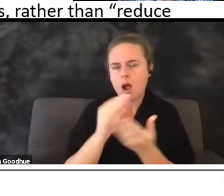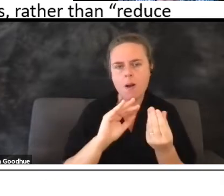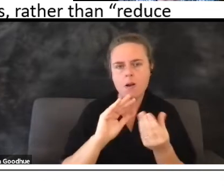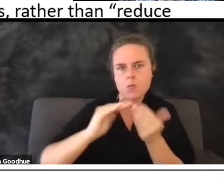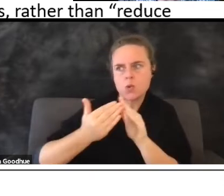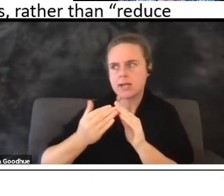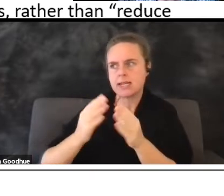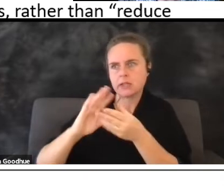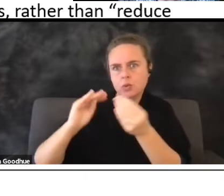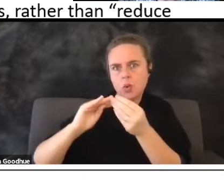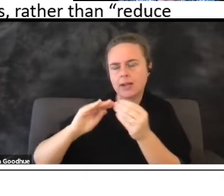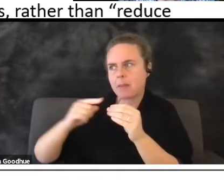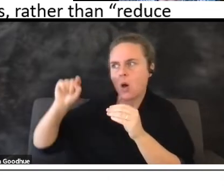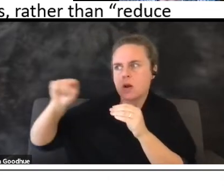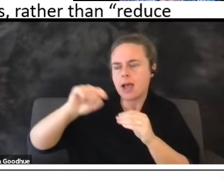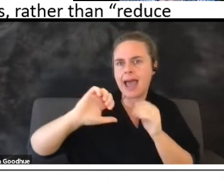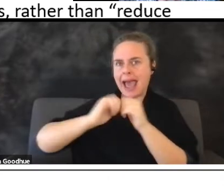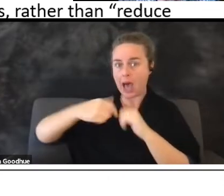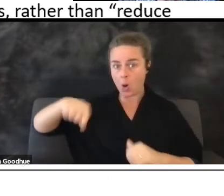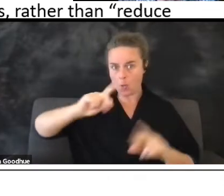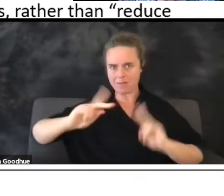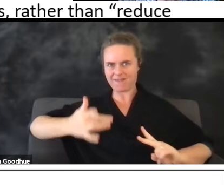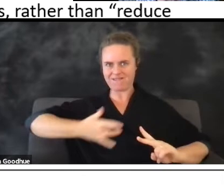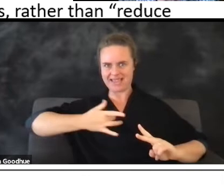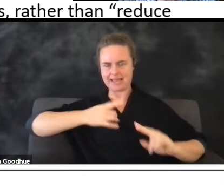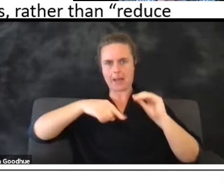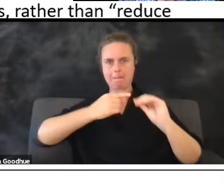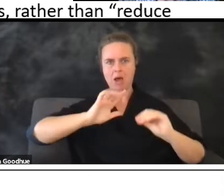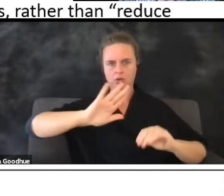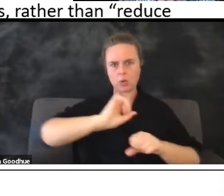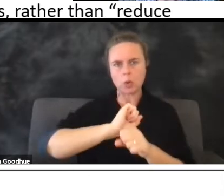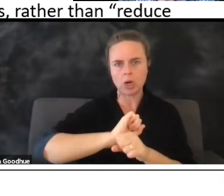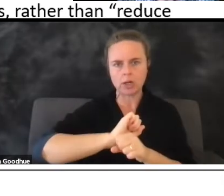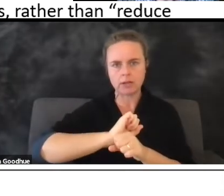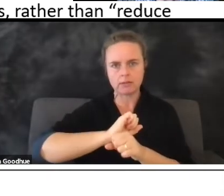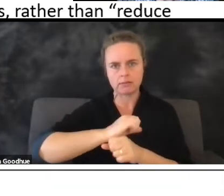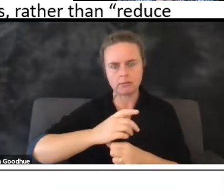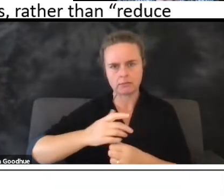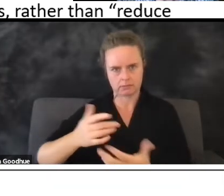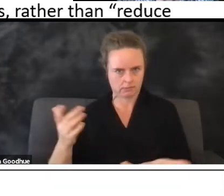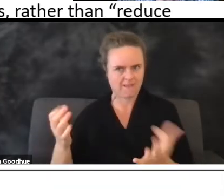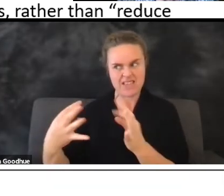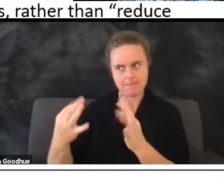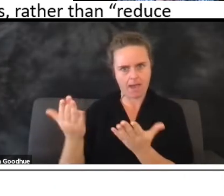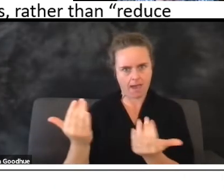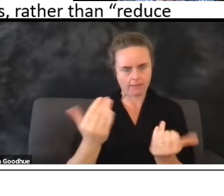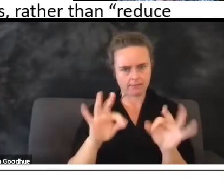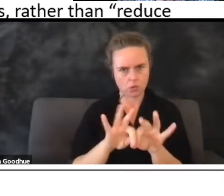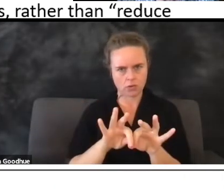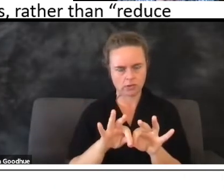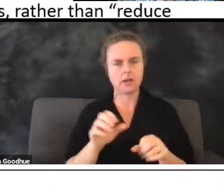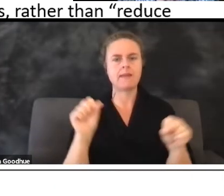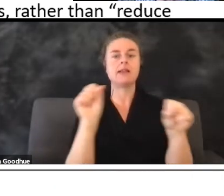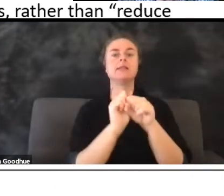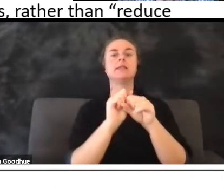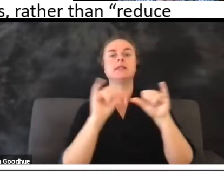people feeling about what you're working and what you're doing and how important that is. And then again, that system change,